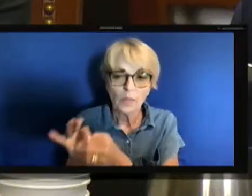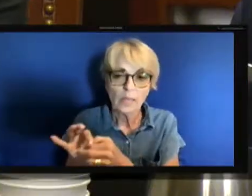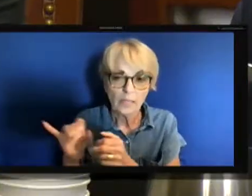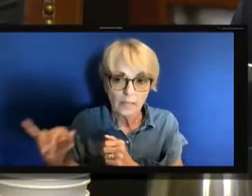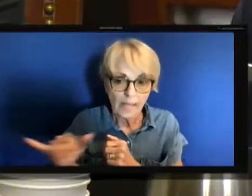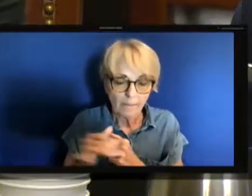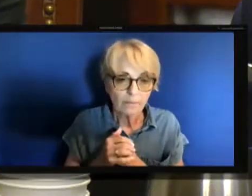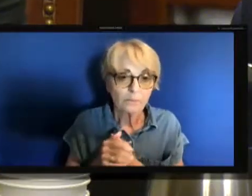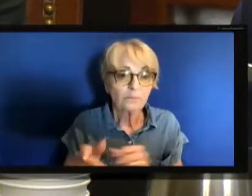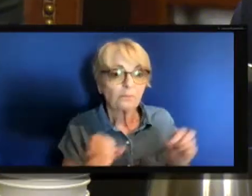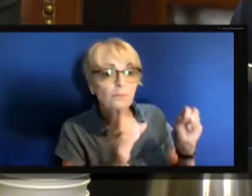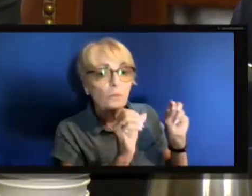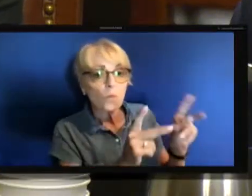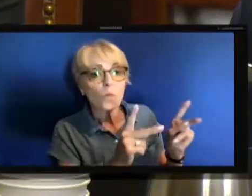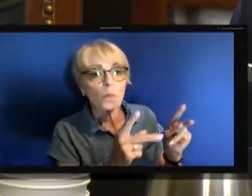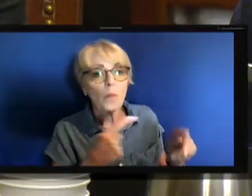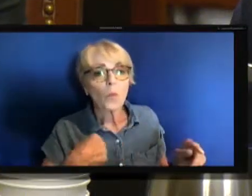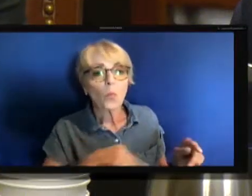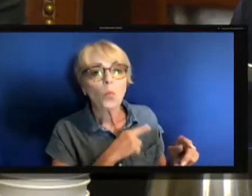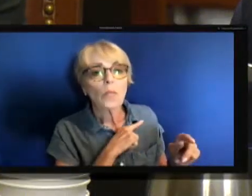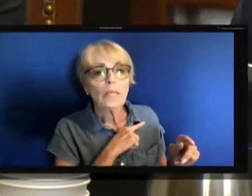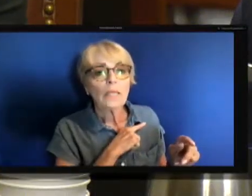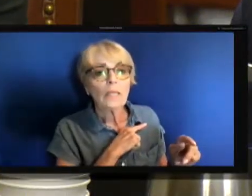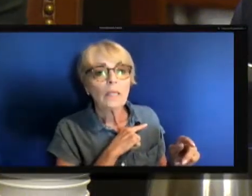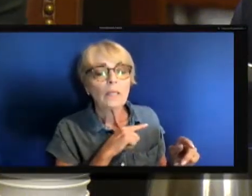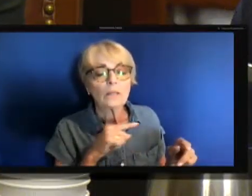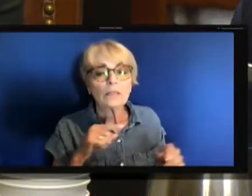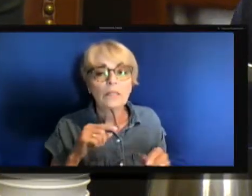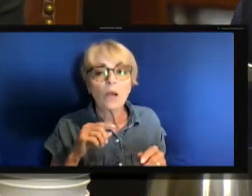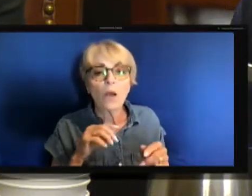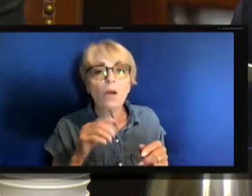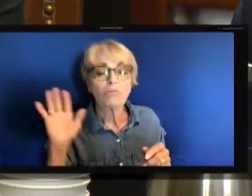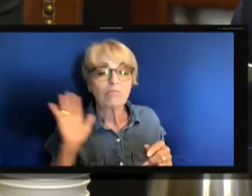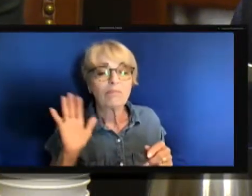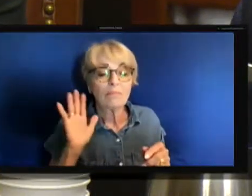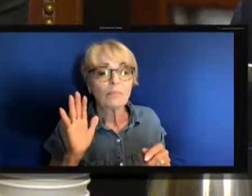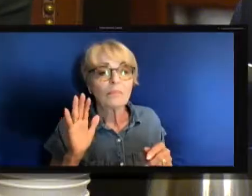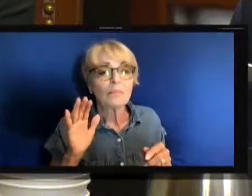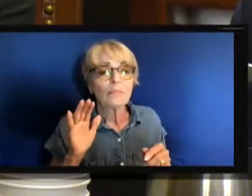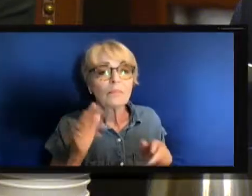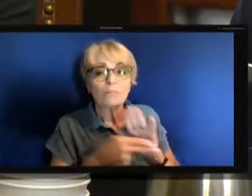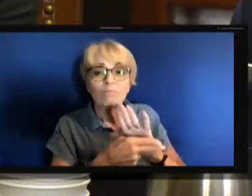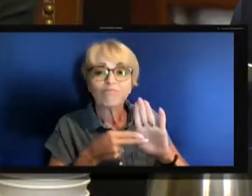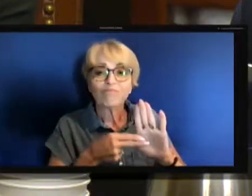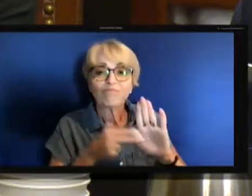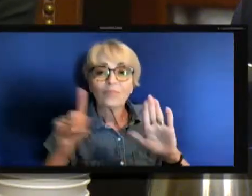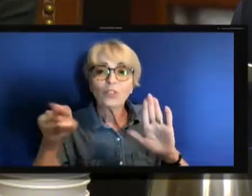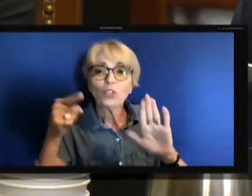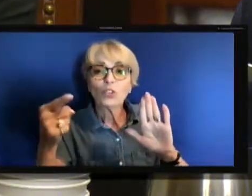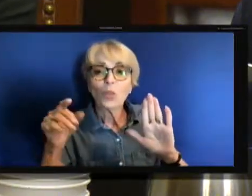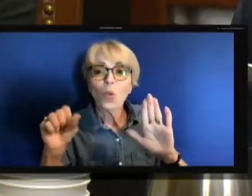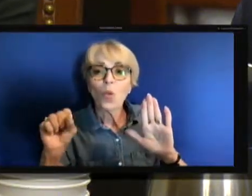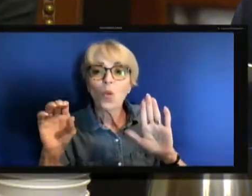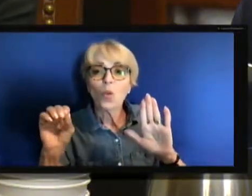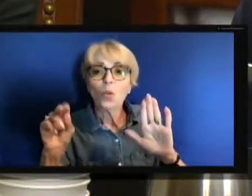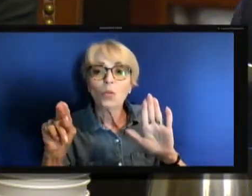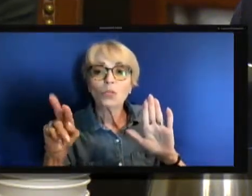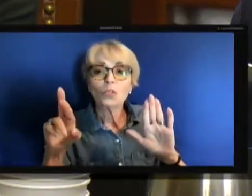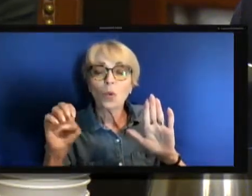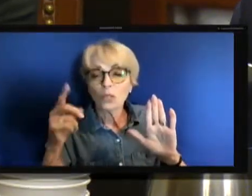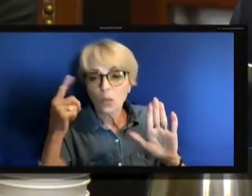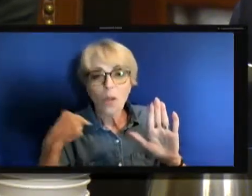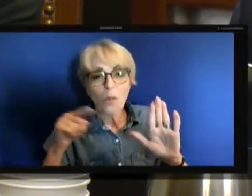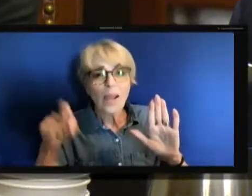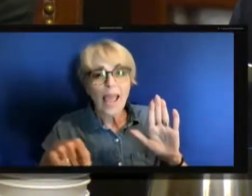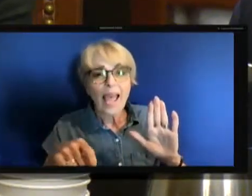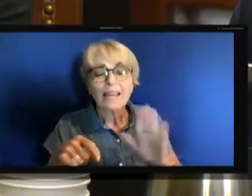we put them as a sole source back then, thinking we had to. And Deb and I talked about this off before